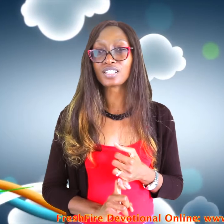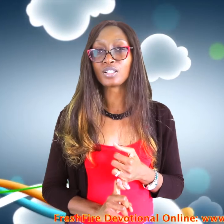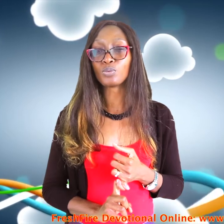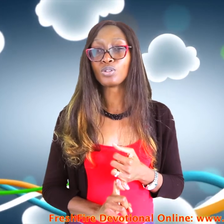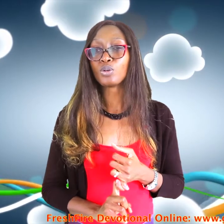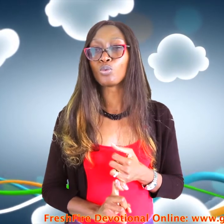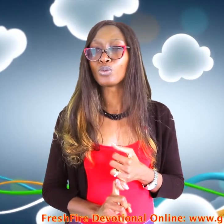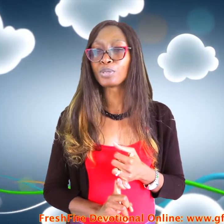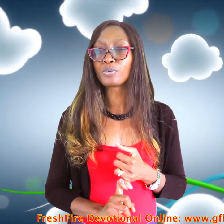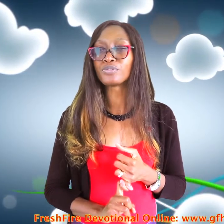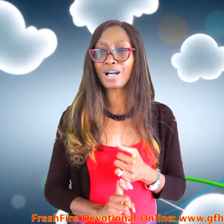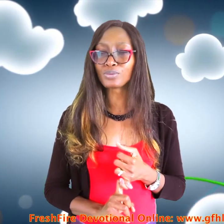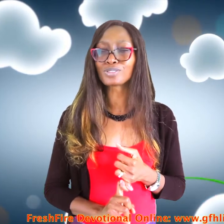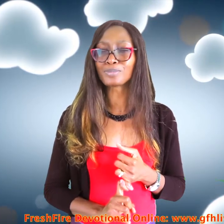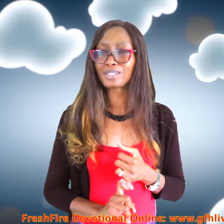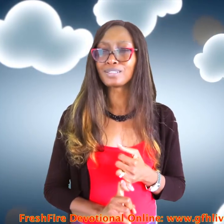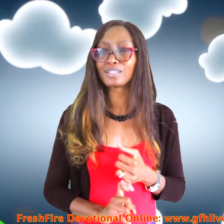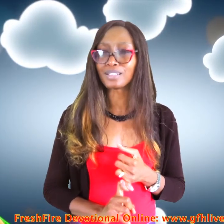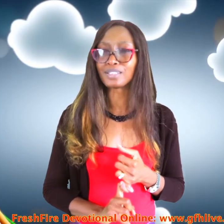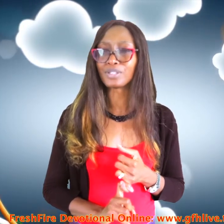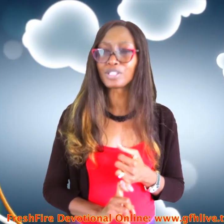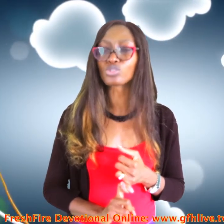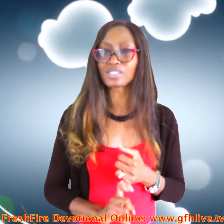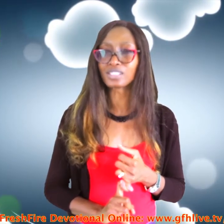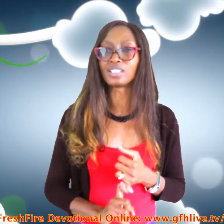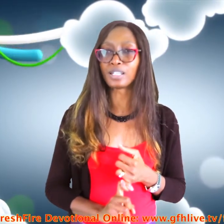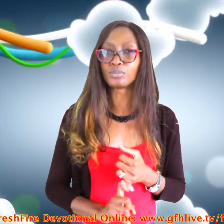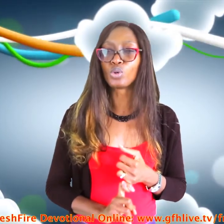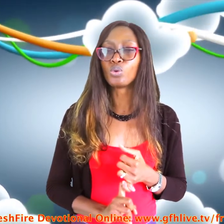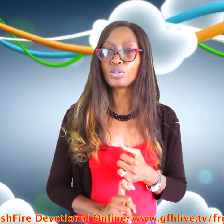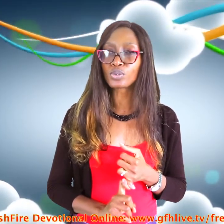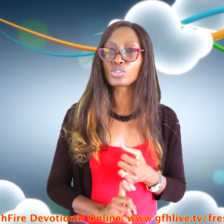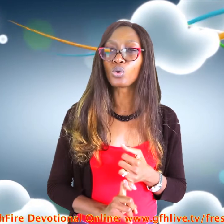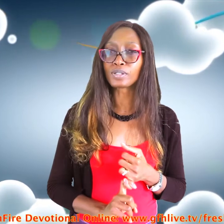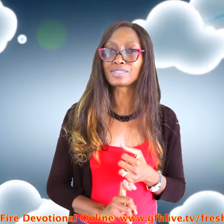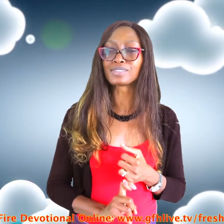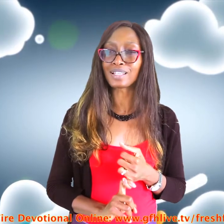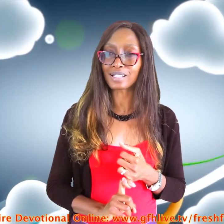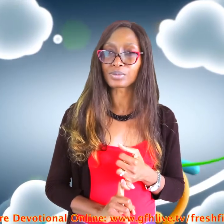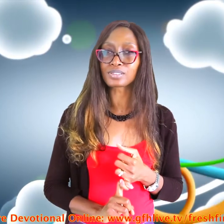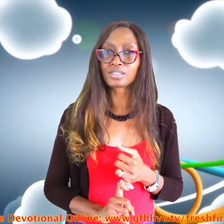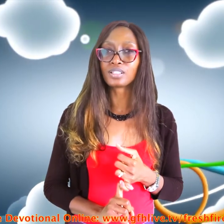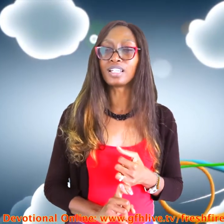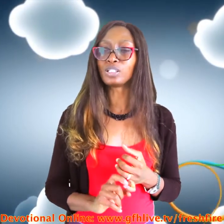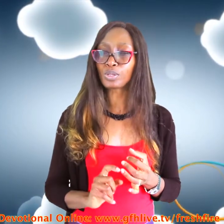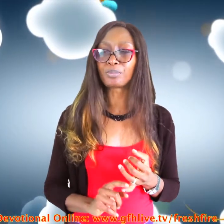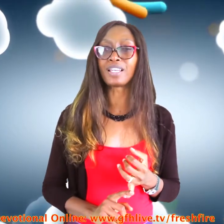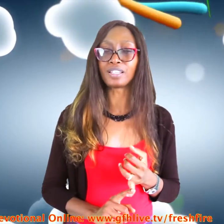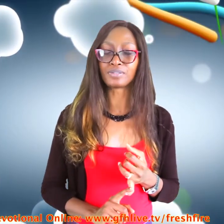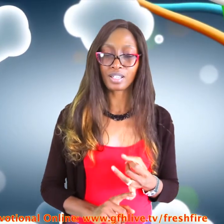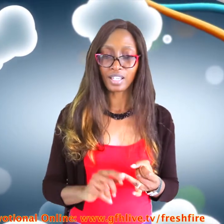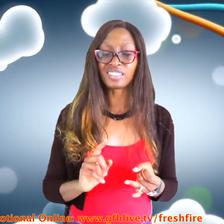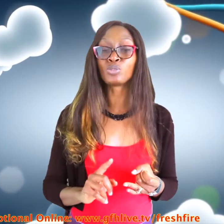Jesus, people found something very interesting in him. We must always stand out in the